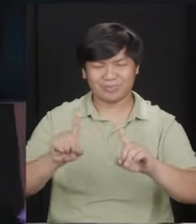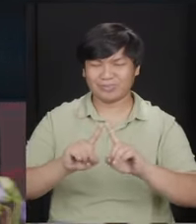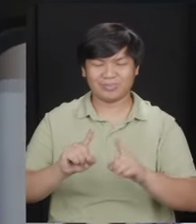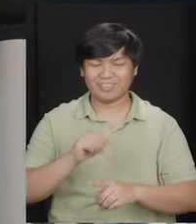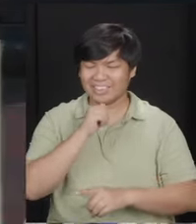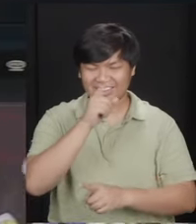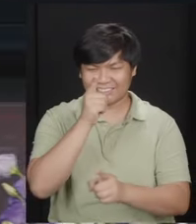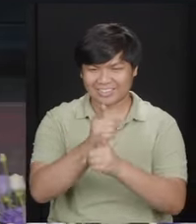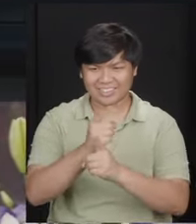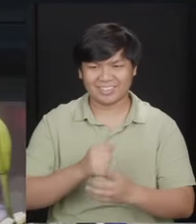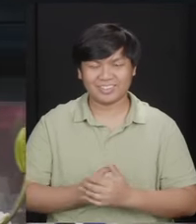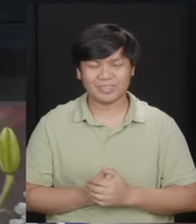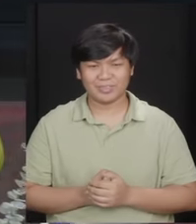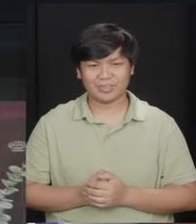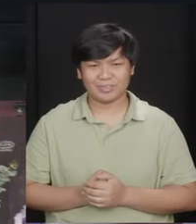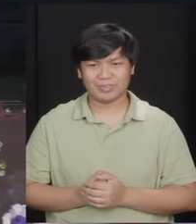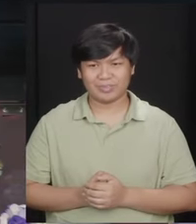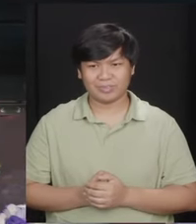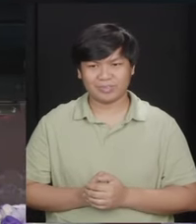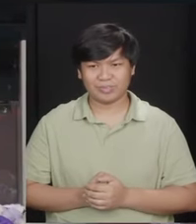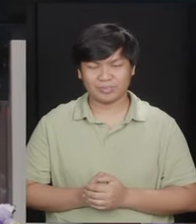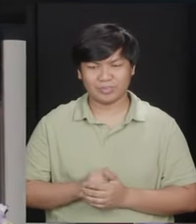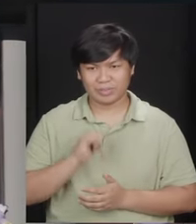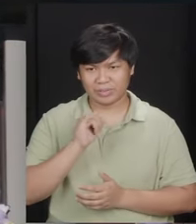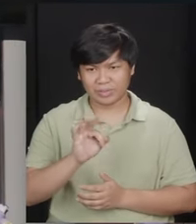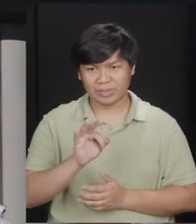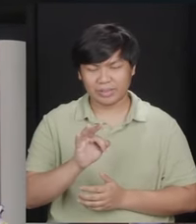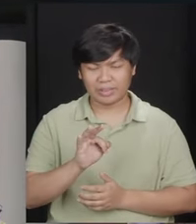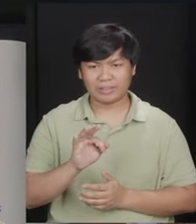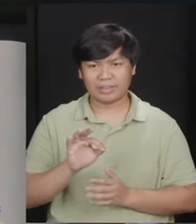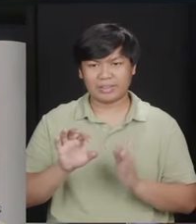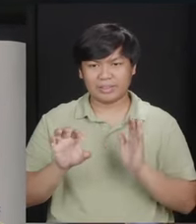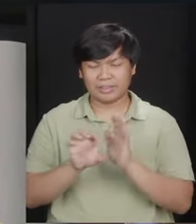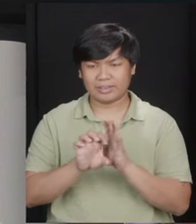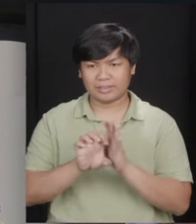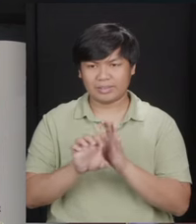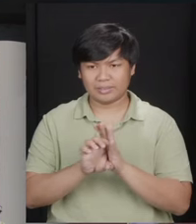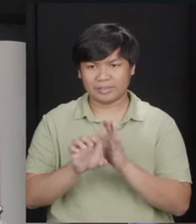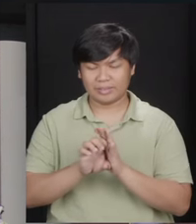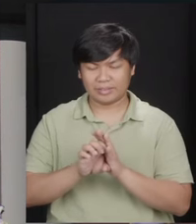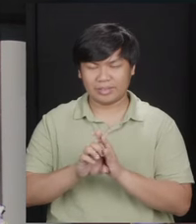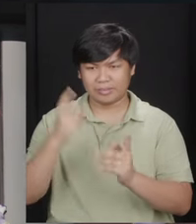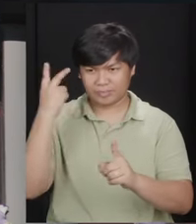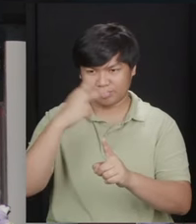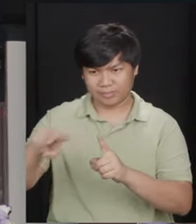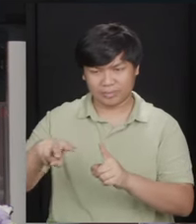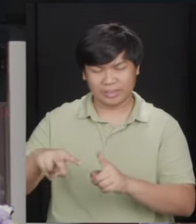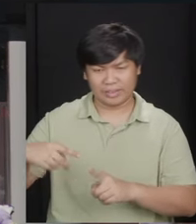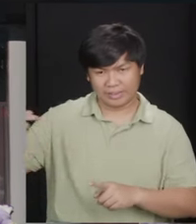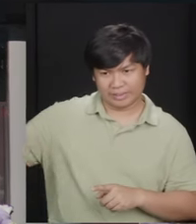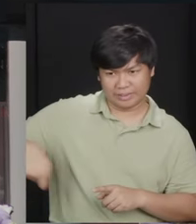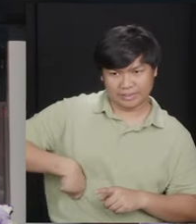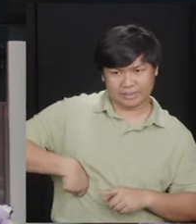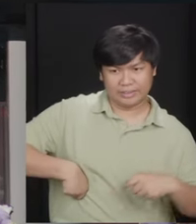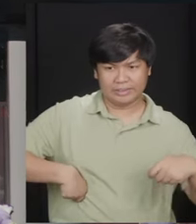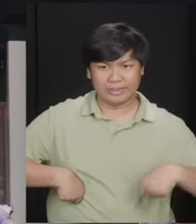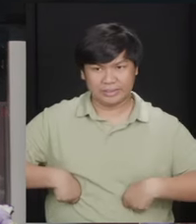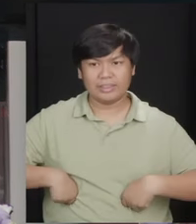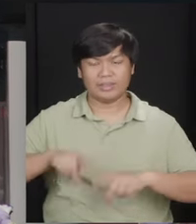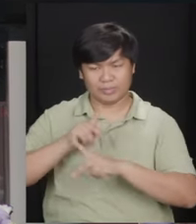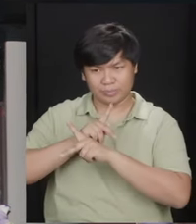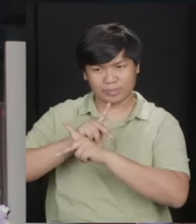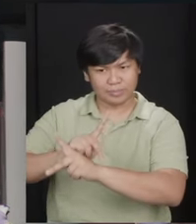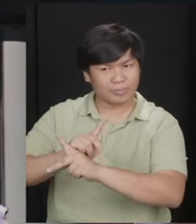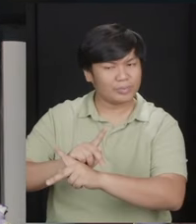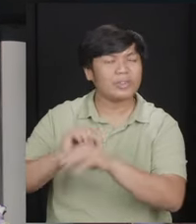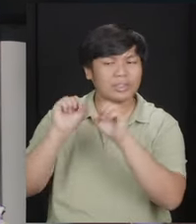okay? Exception is when crime, especially physical harm, is the intent. Self-defense is